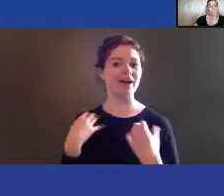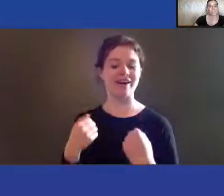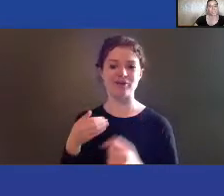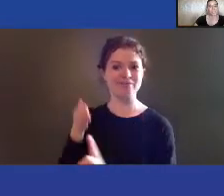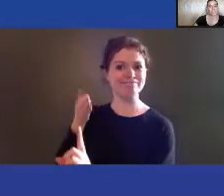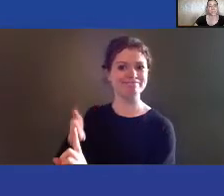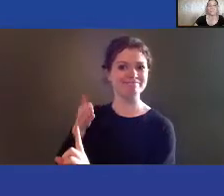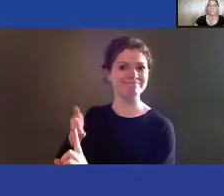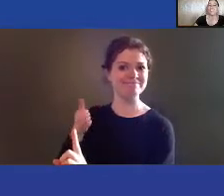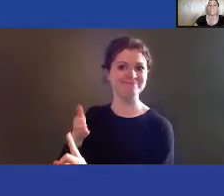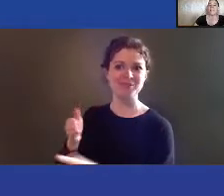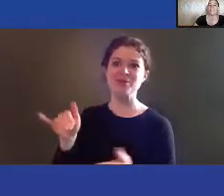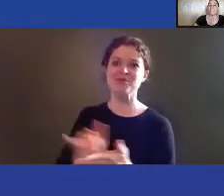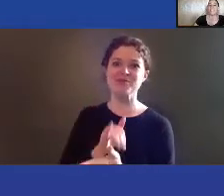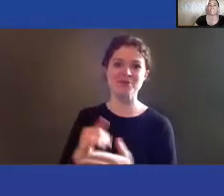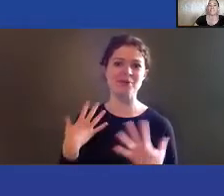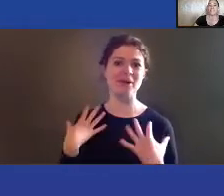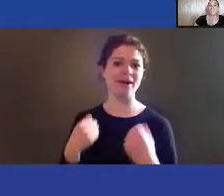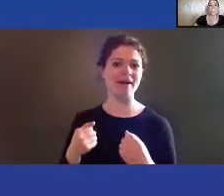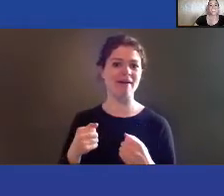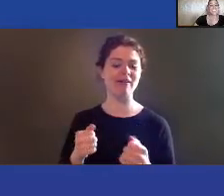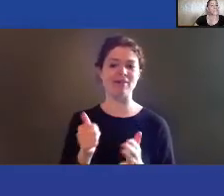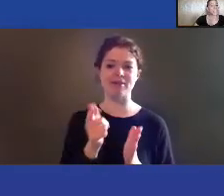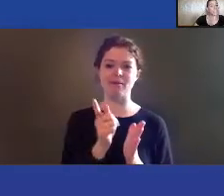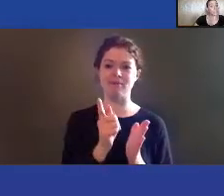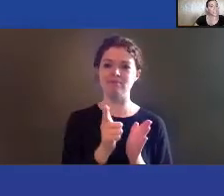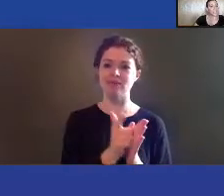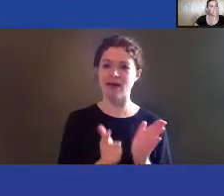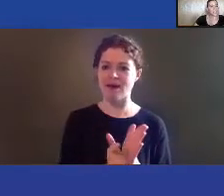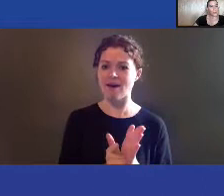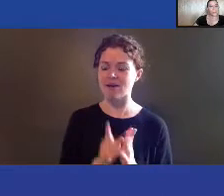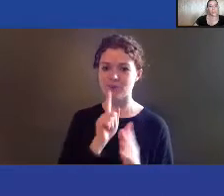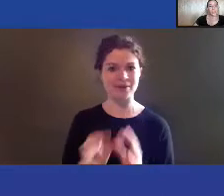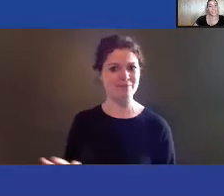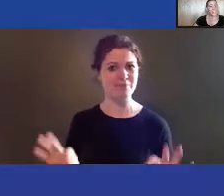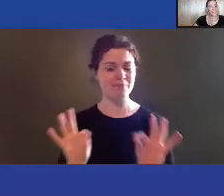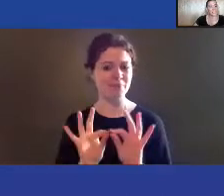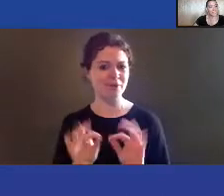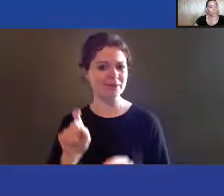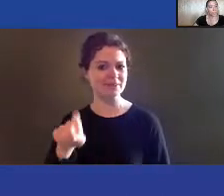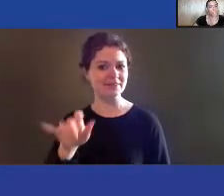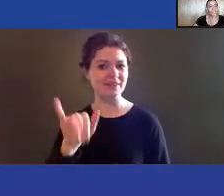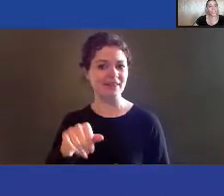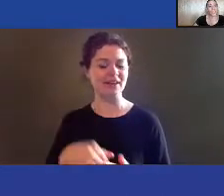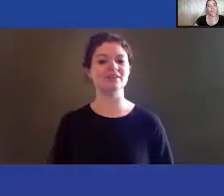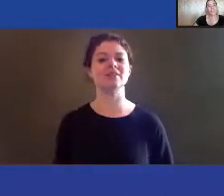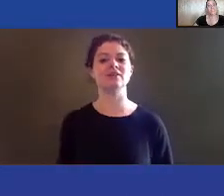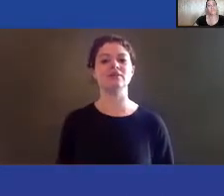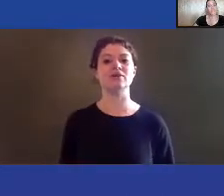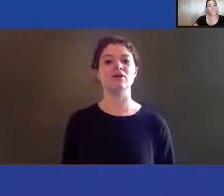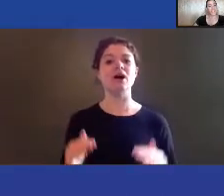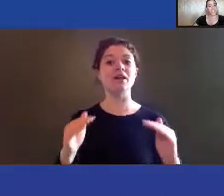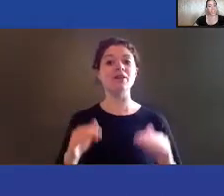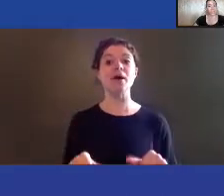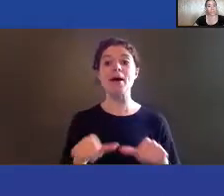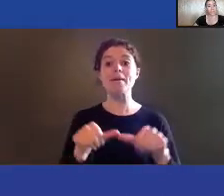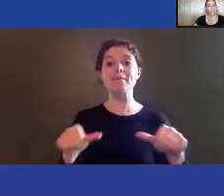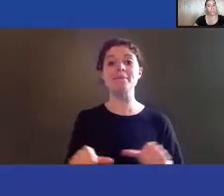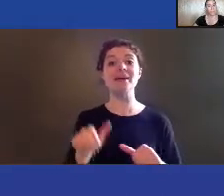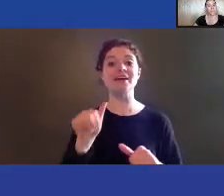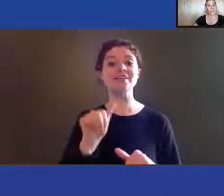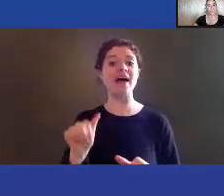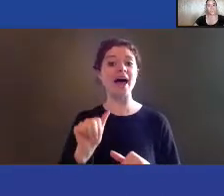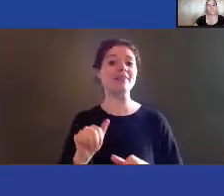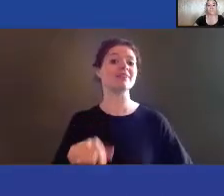Act because we need it. And the A Place at the Table campaign. This is a coalition campaign to advance